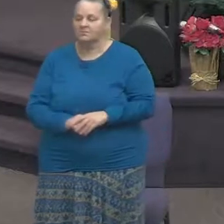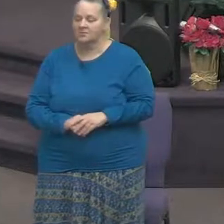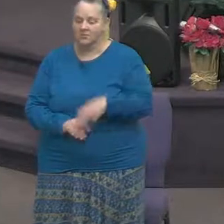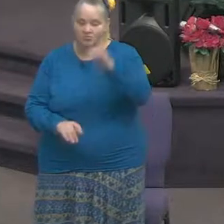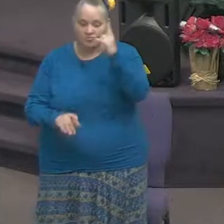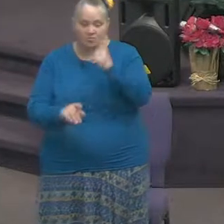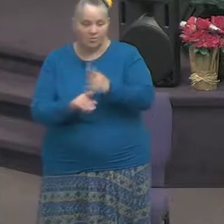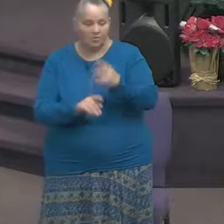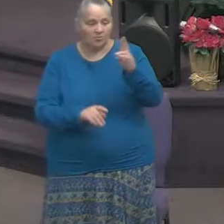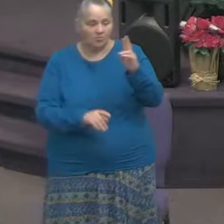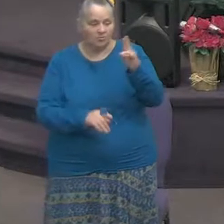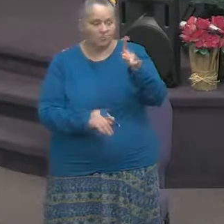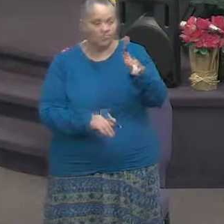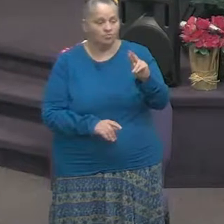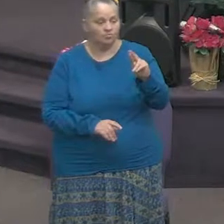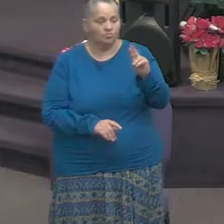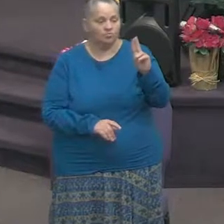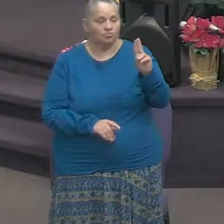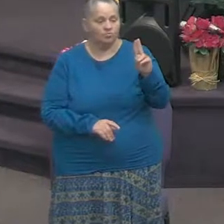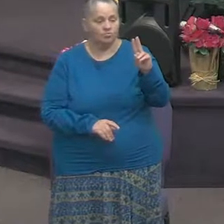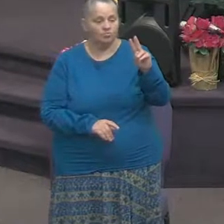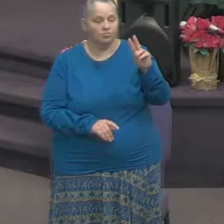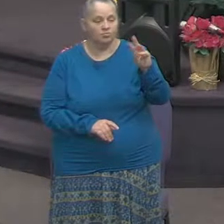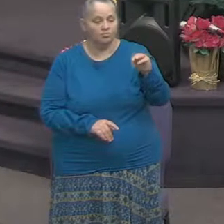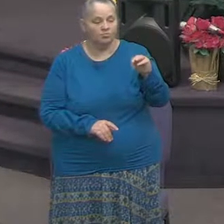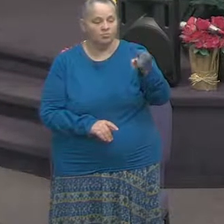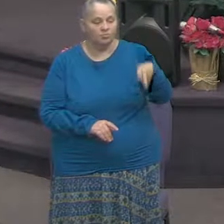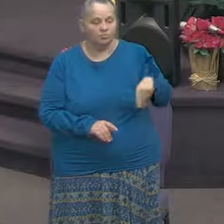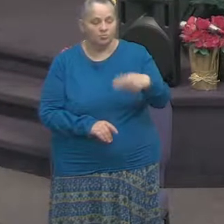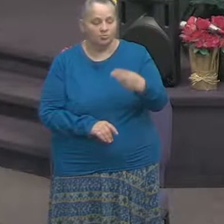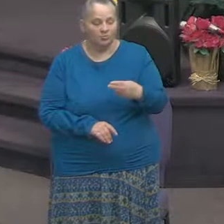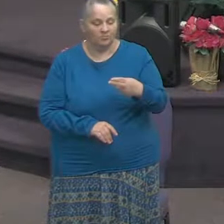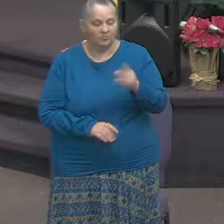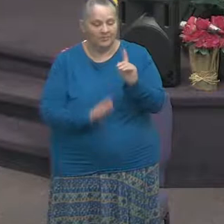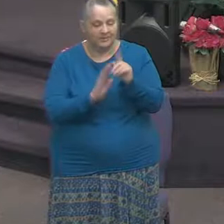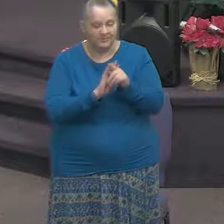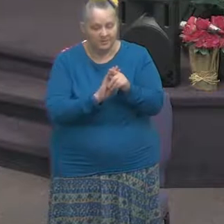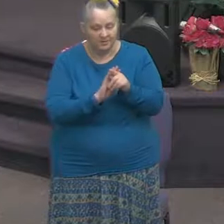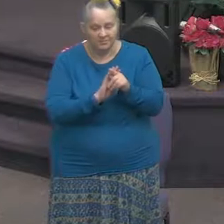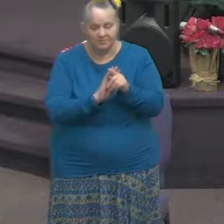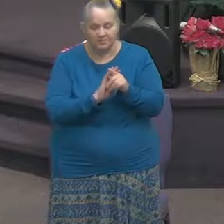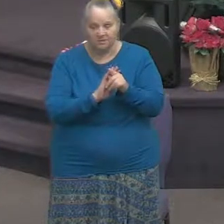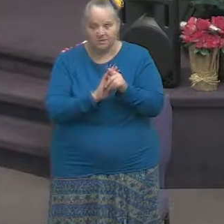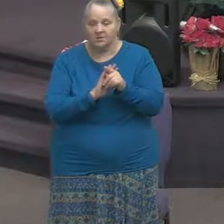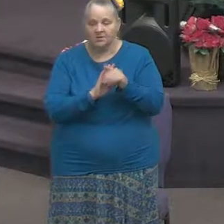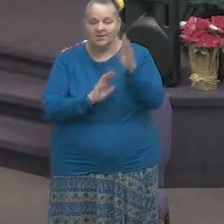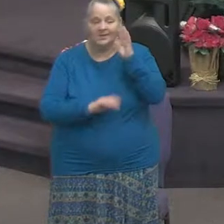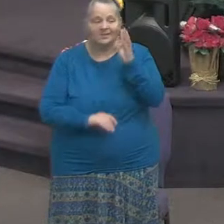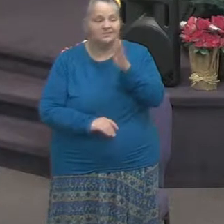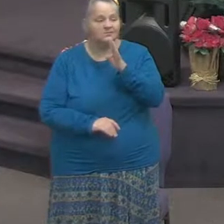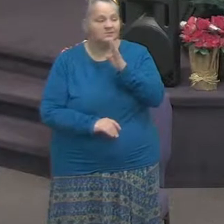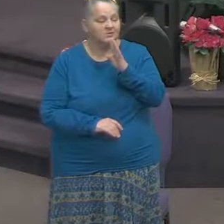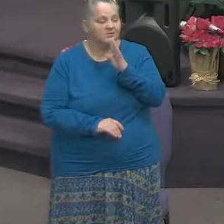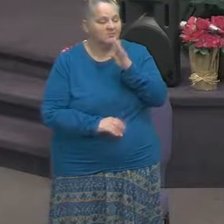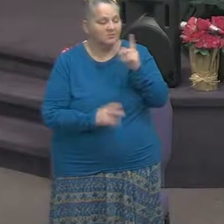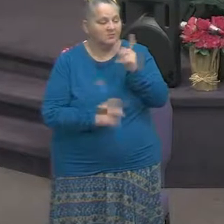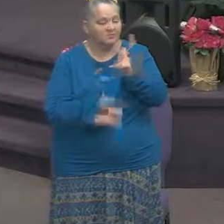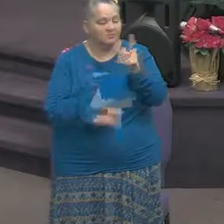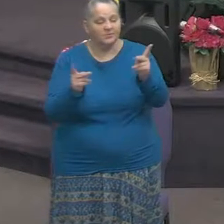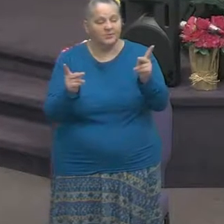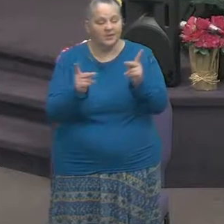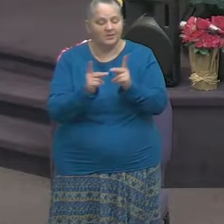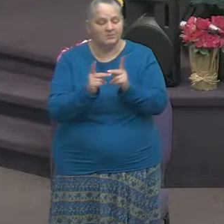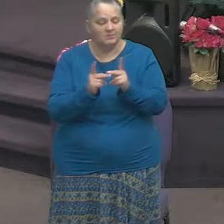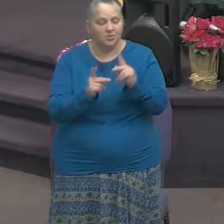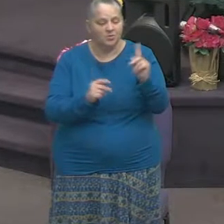but Brother Chris Rumph is coming, and he's going to step into this platform, into this pulpit in just a moment. And he is speaking from a place